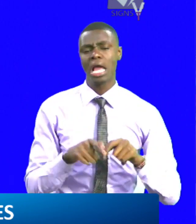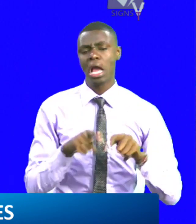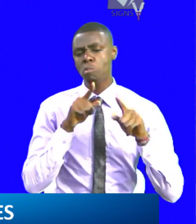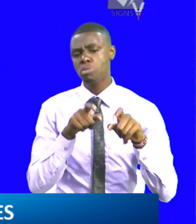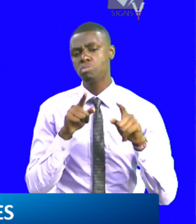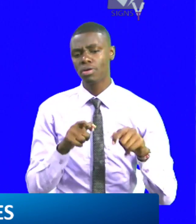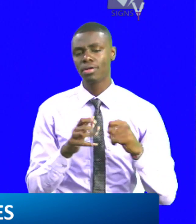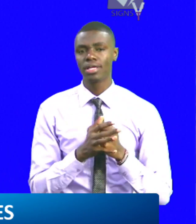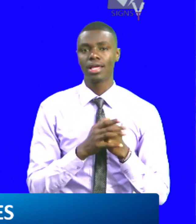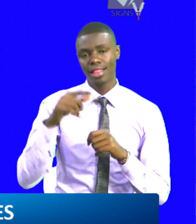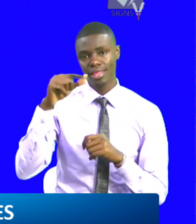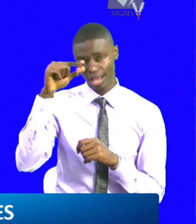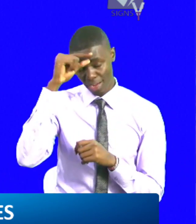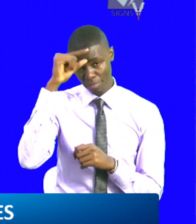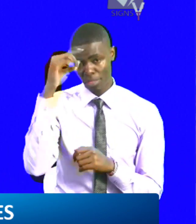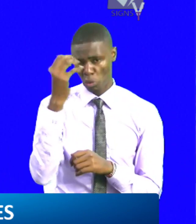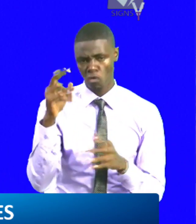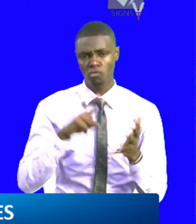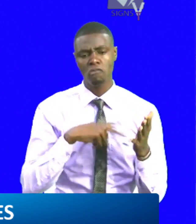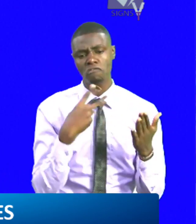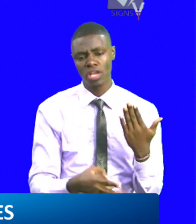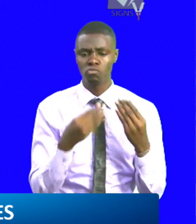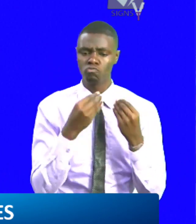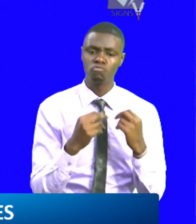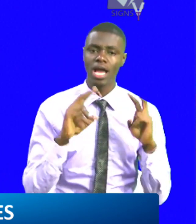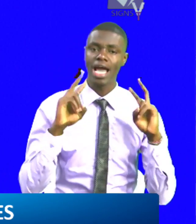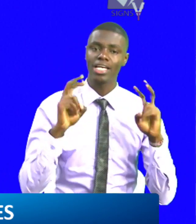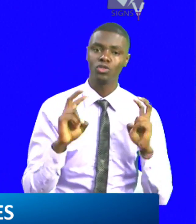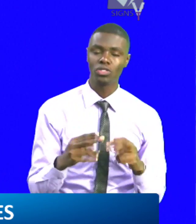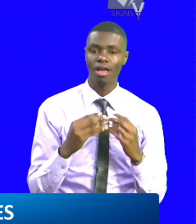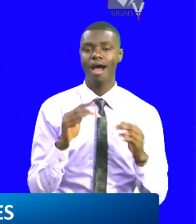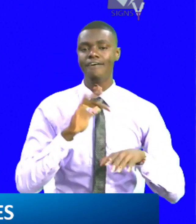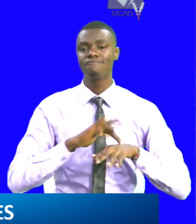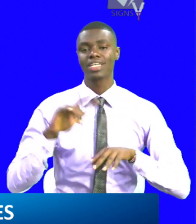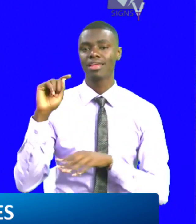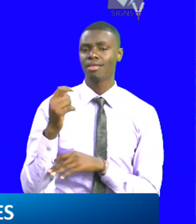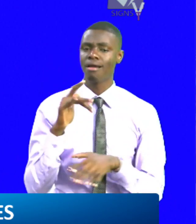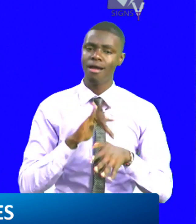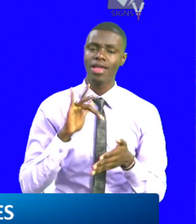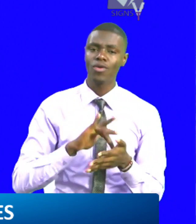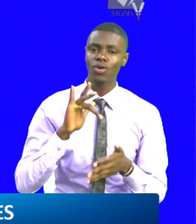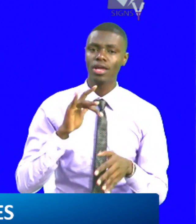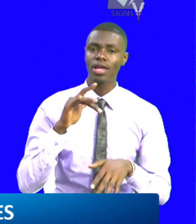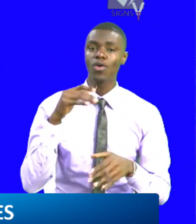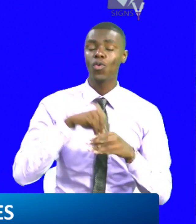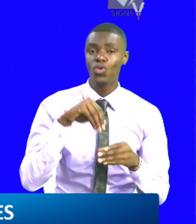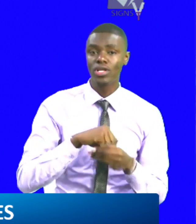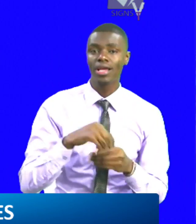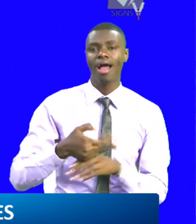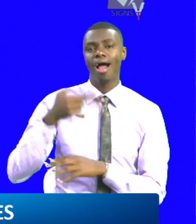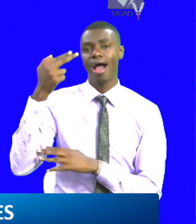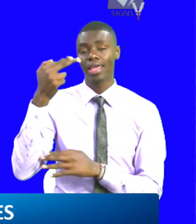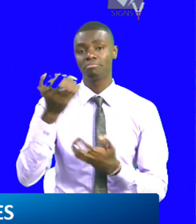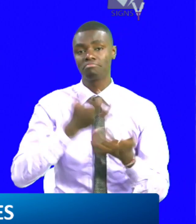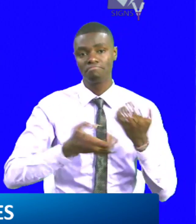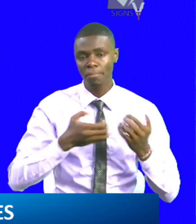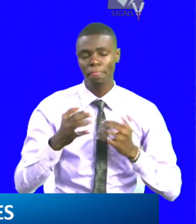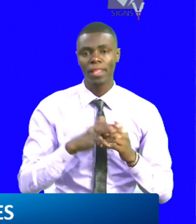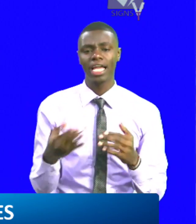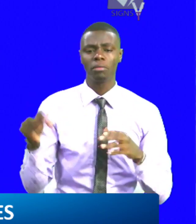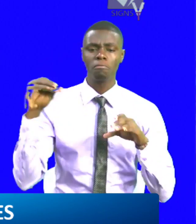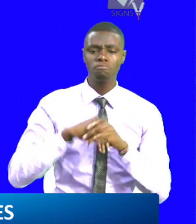to picket. Odinga criticized the Ruto administration for failing to address issues affecting Kenyans, including the high cost